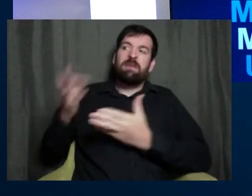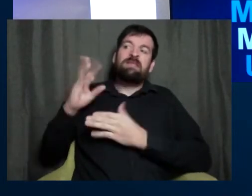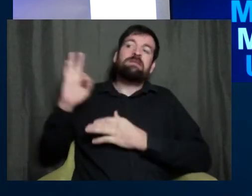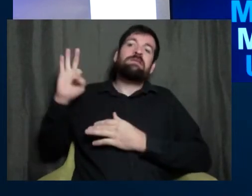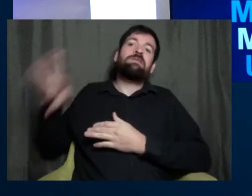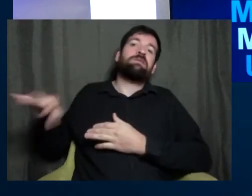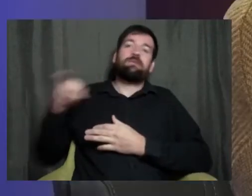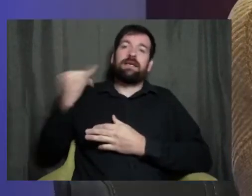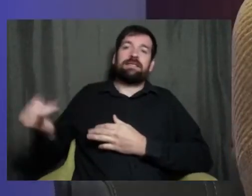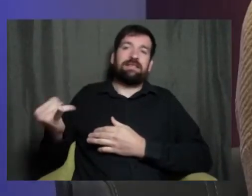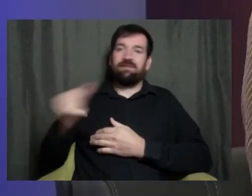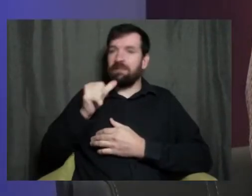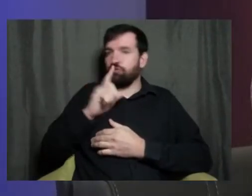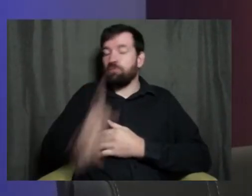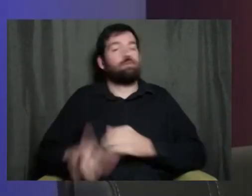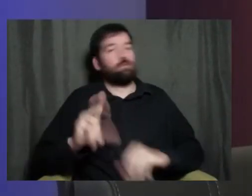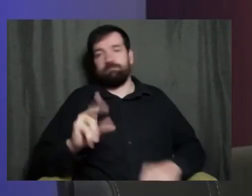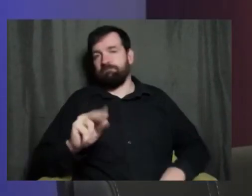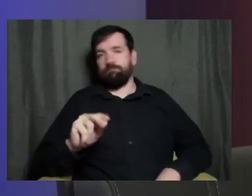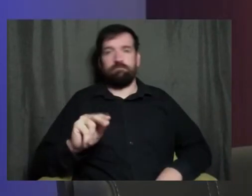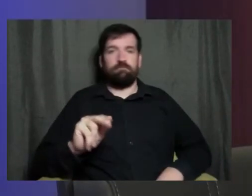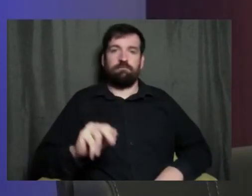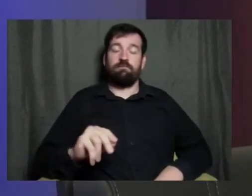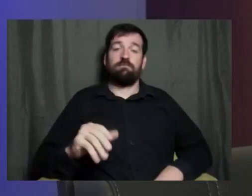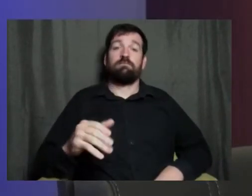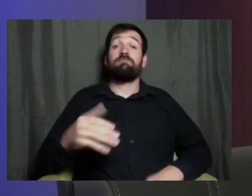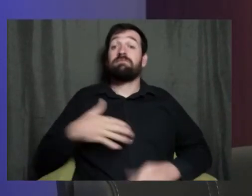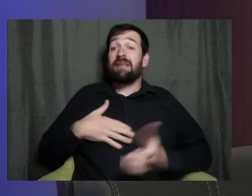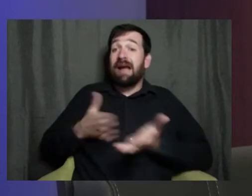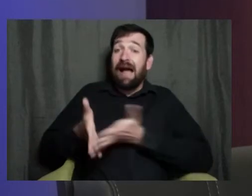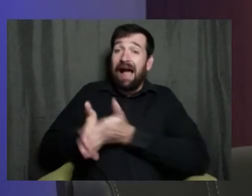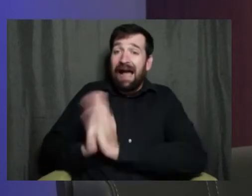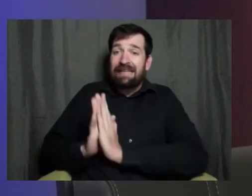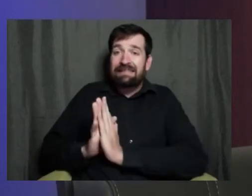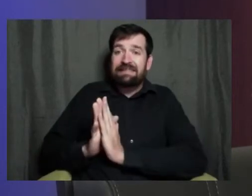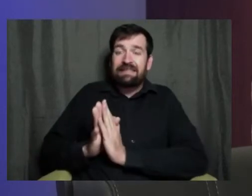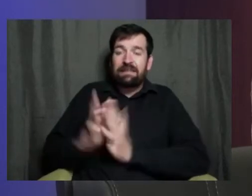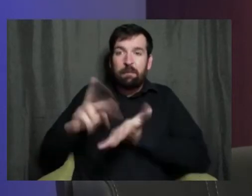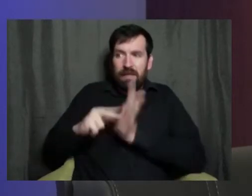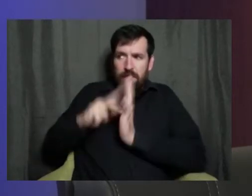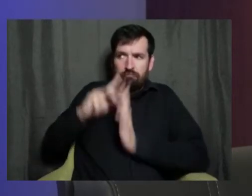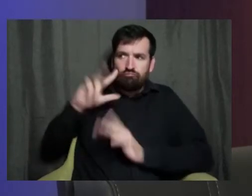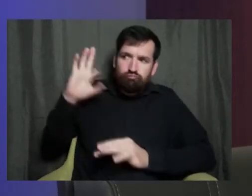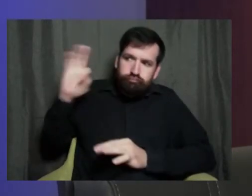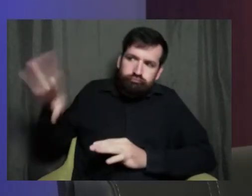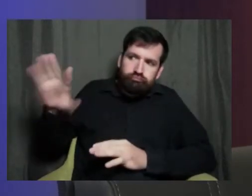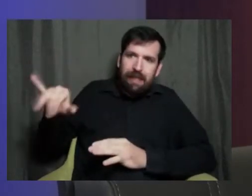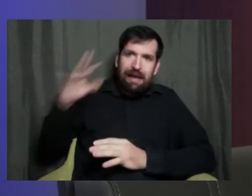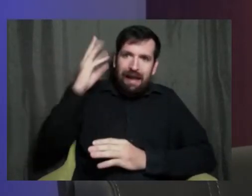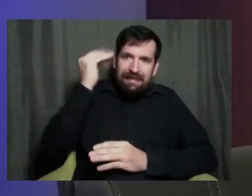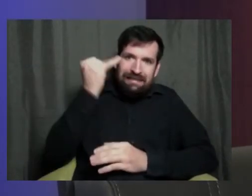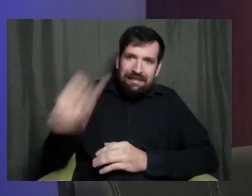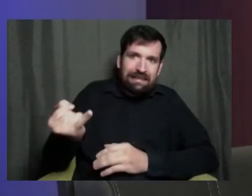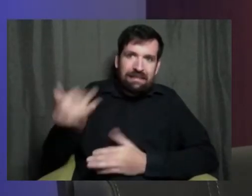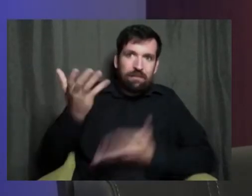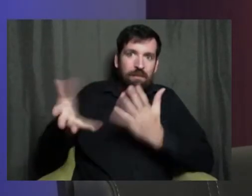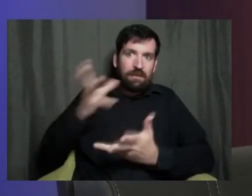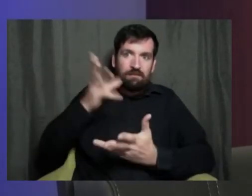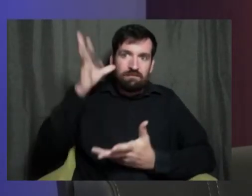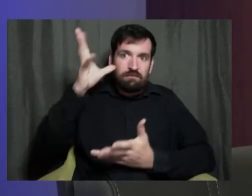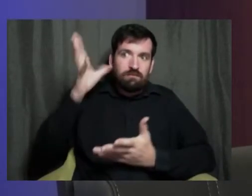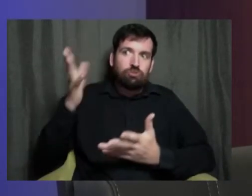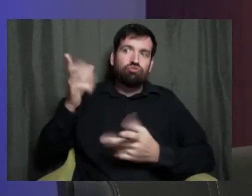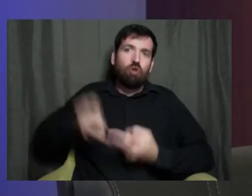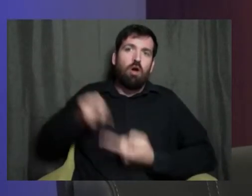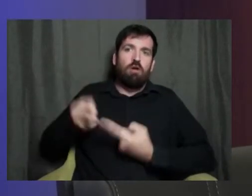not the case. That is not the case. By asking them the question, we do not implant the idea or the thought that your child may be struggling with depression, anxiety, or